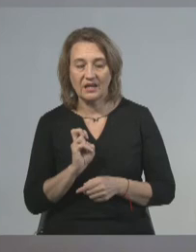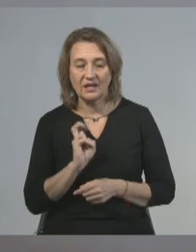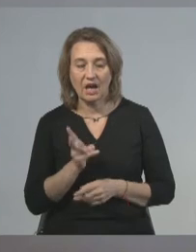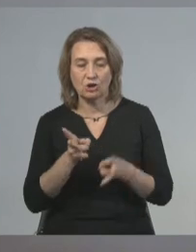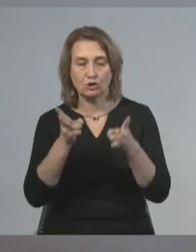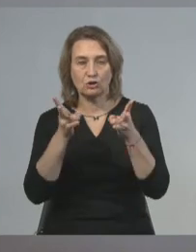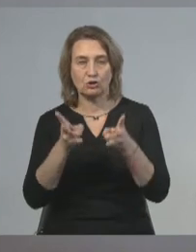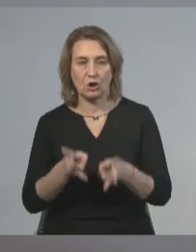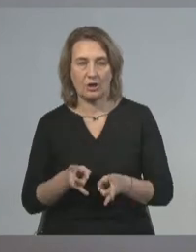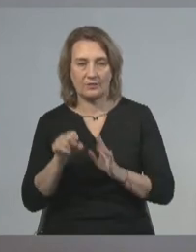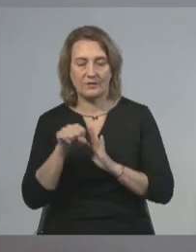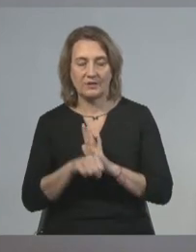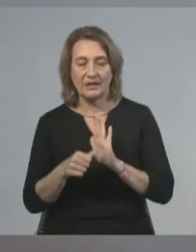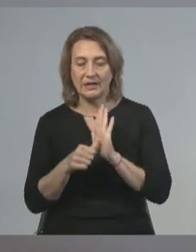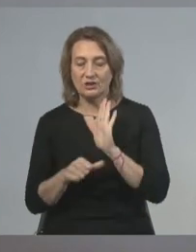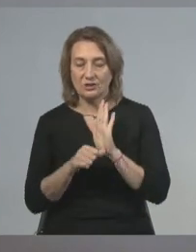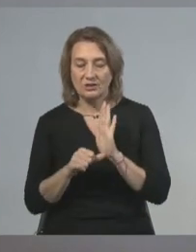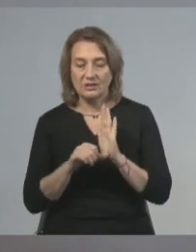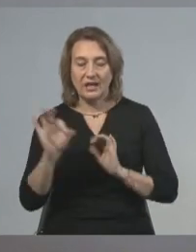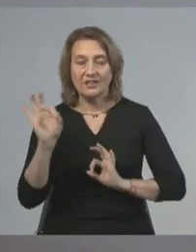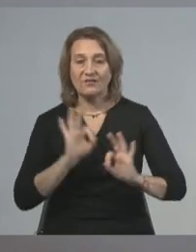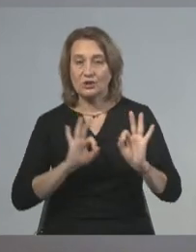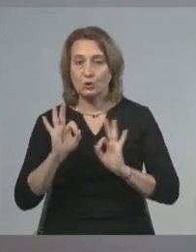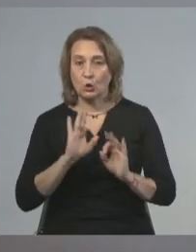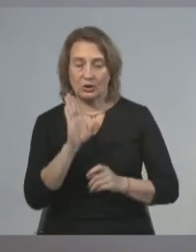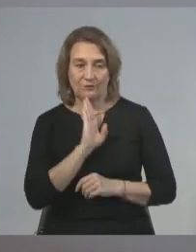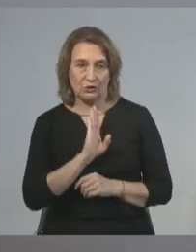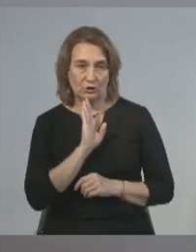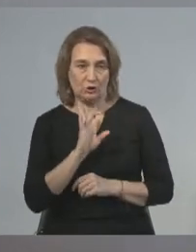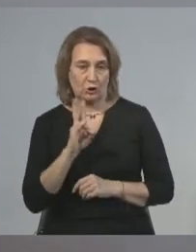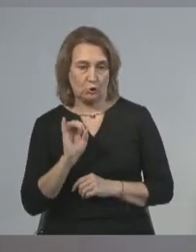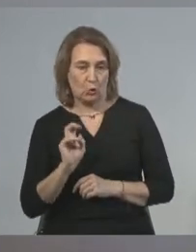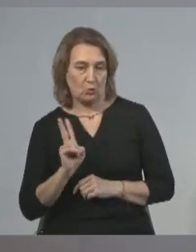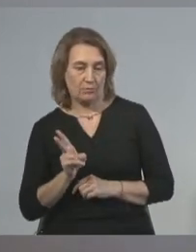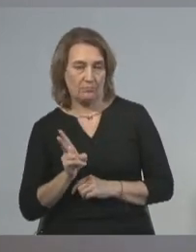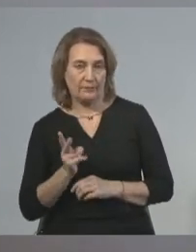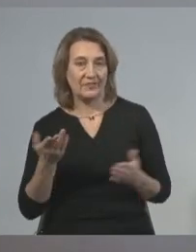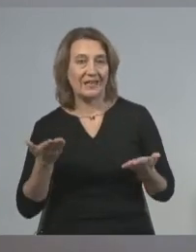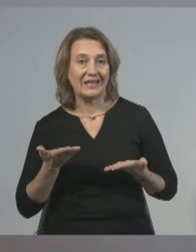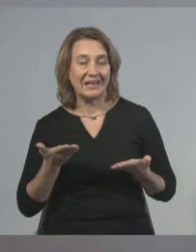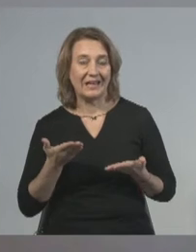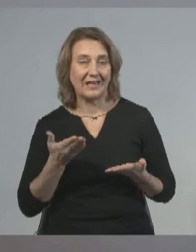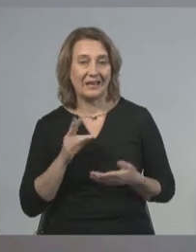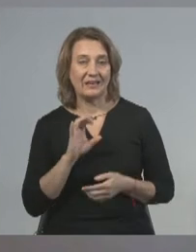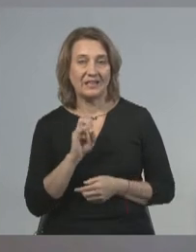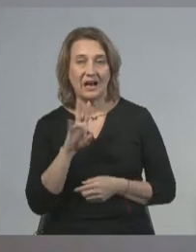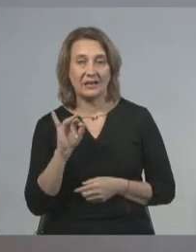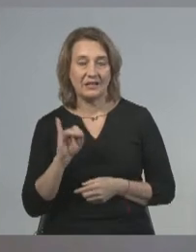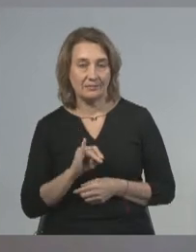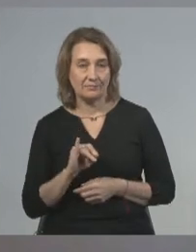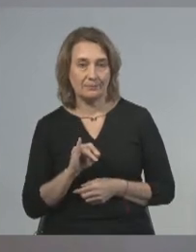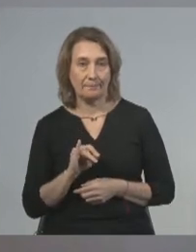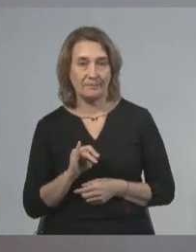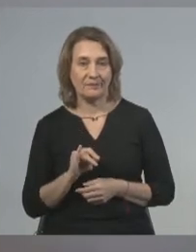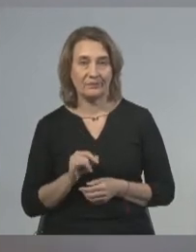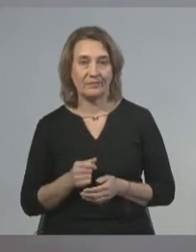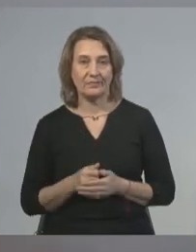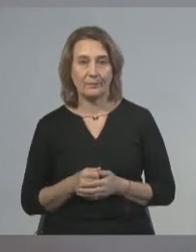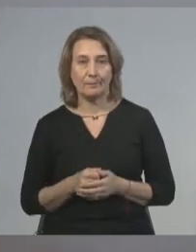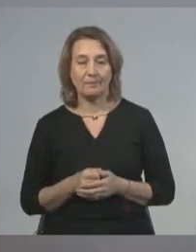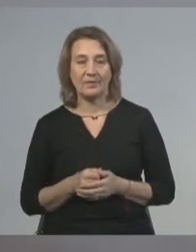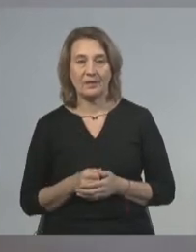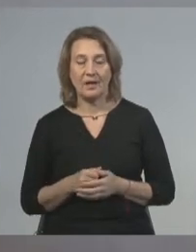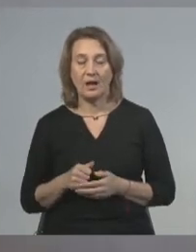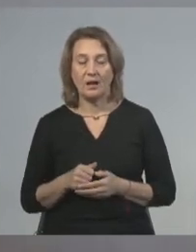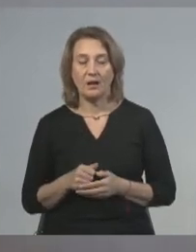percent of women who were exposed to physical violence they claim that they are not victims of uh physical violence they don't understand that